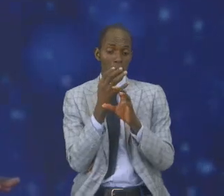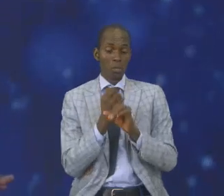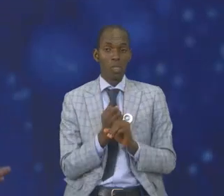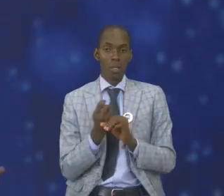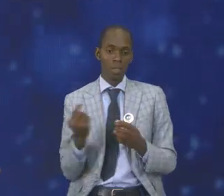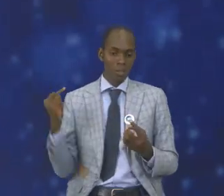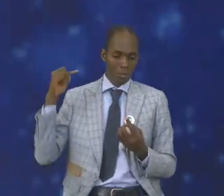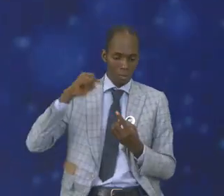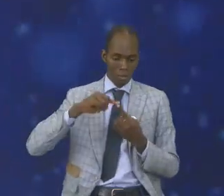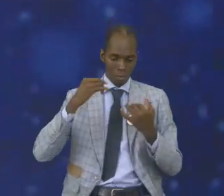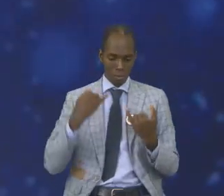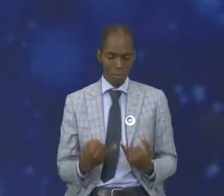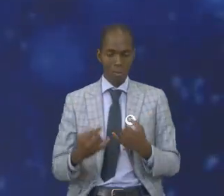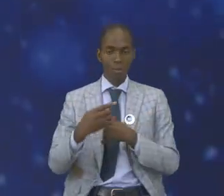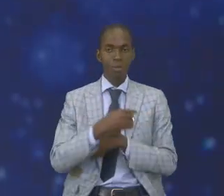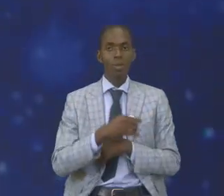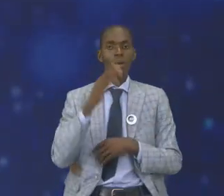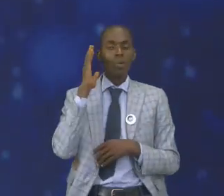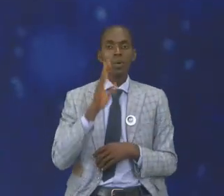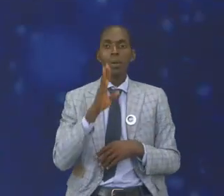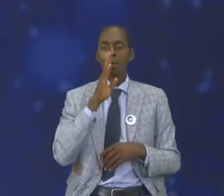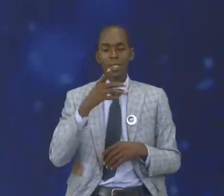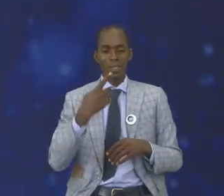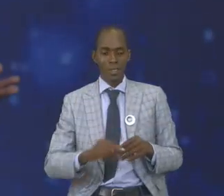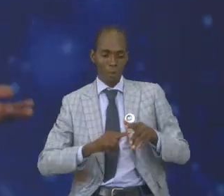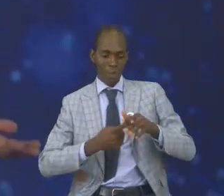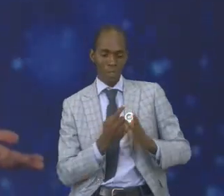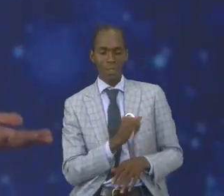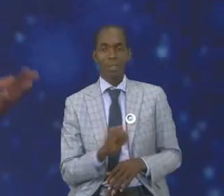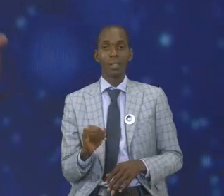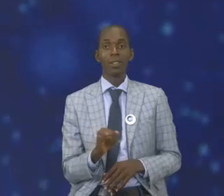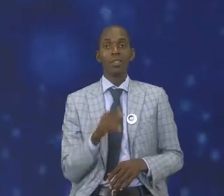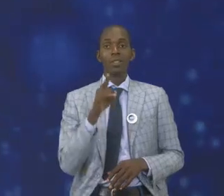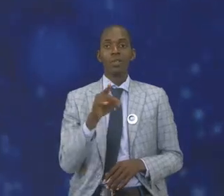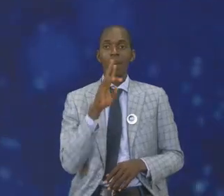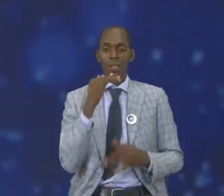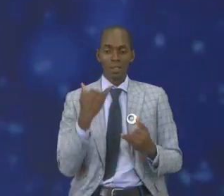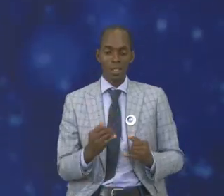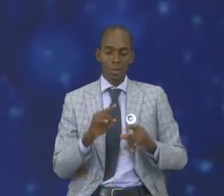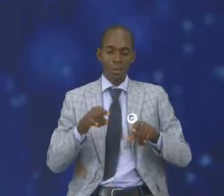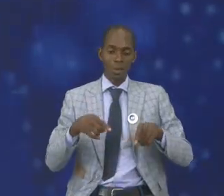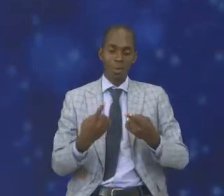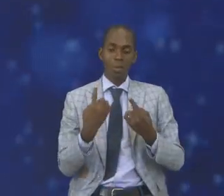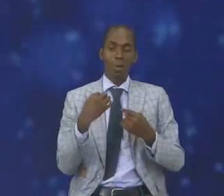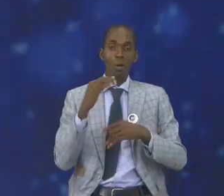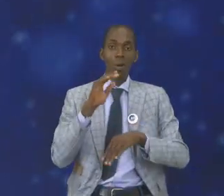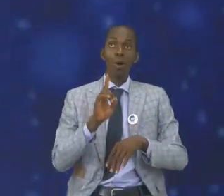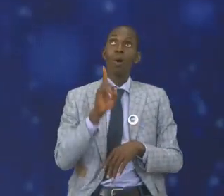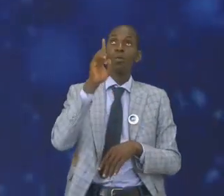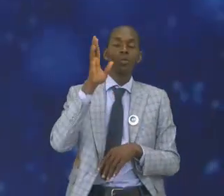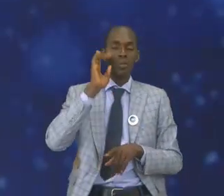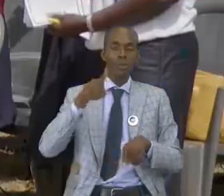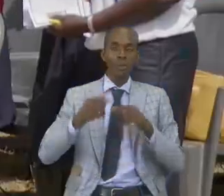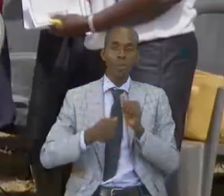this day will be the foundation. You're now coming on. You're going to go higher,